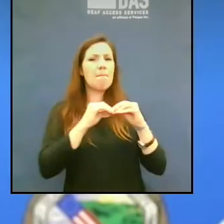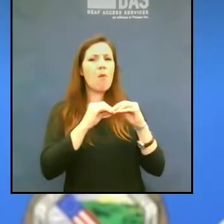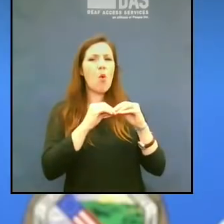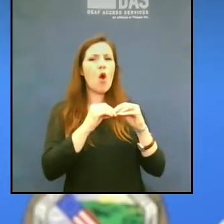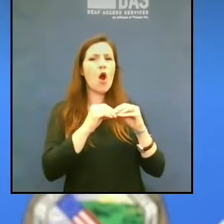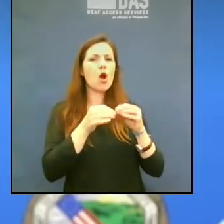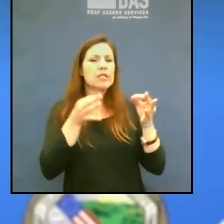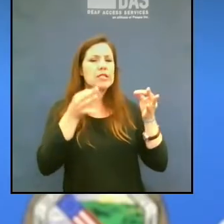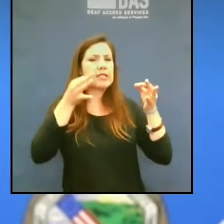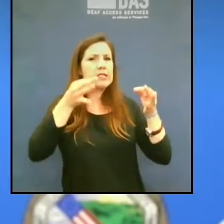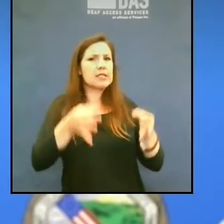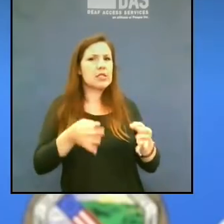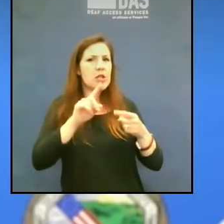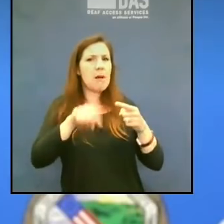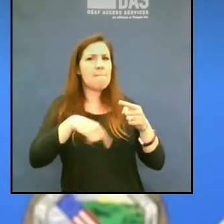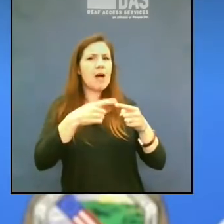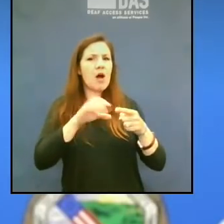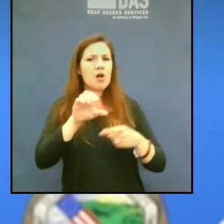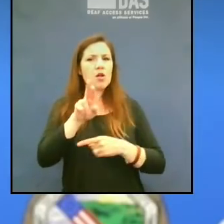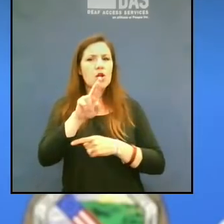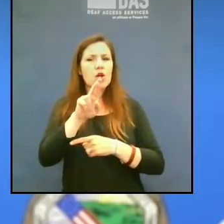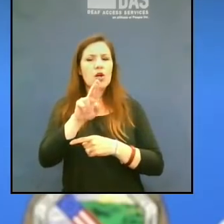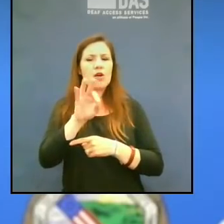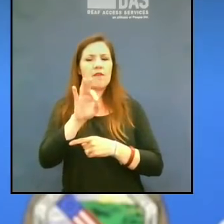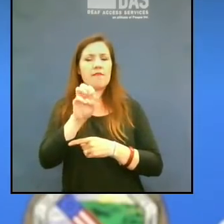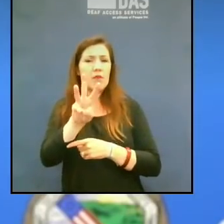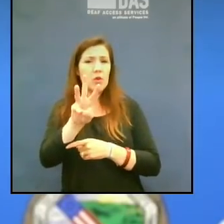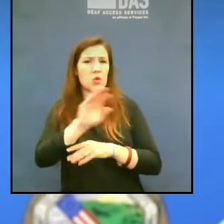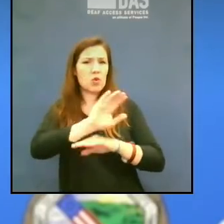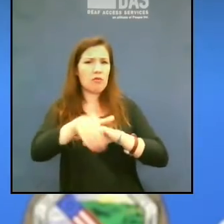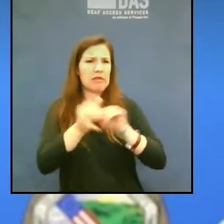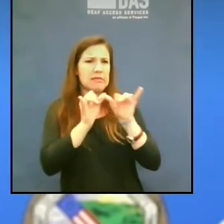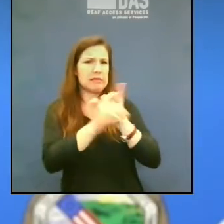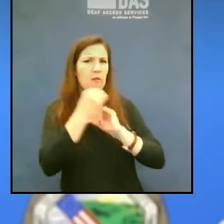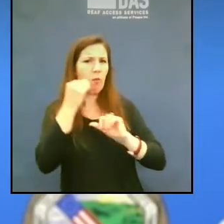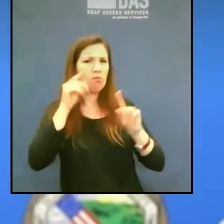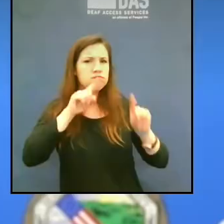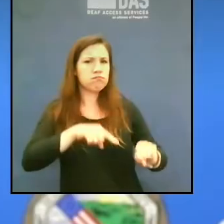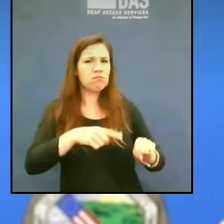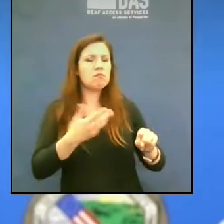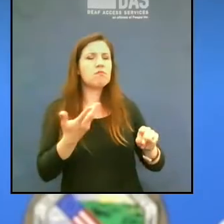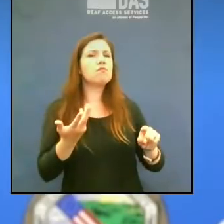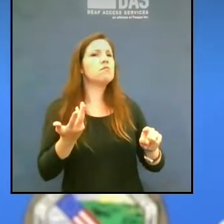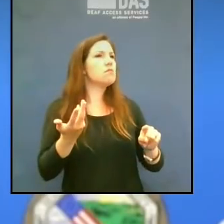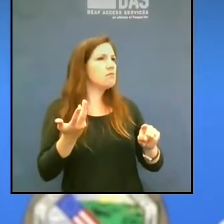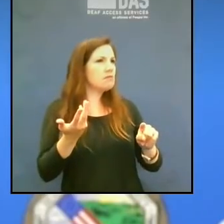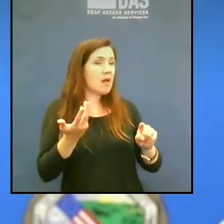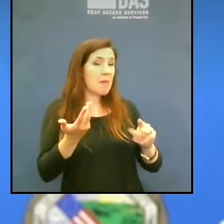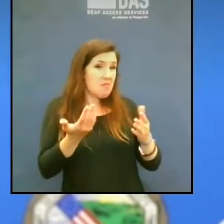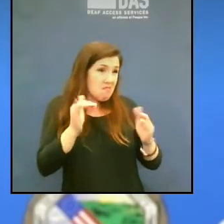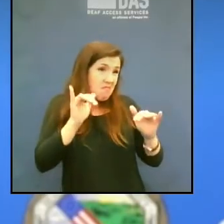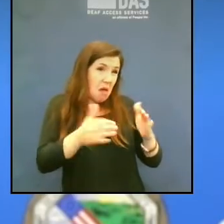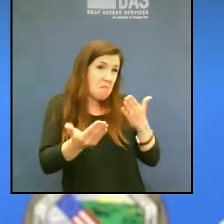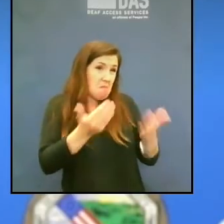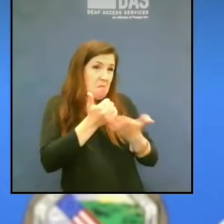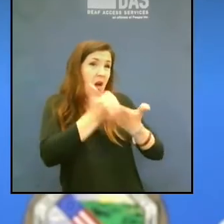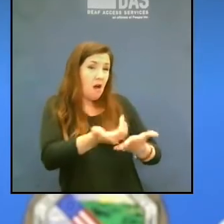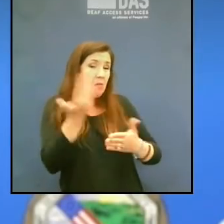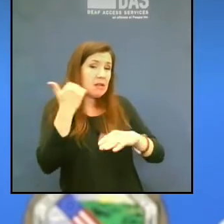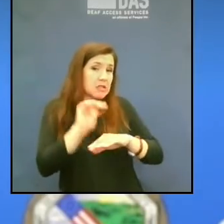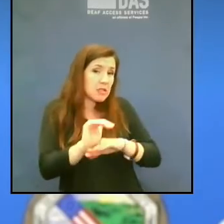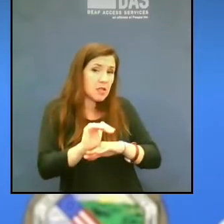decision concerning the curfew? It seems the curfew certainly may be a factor that helped last night.